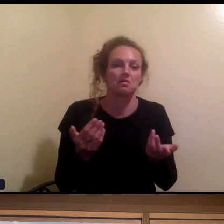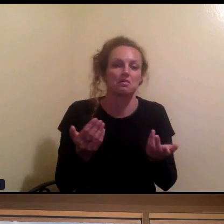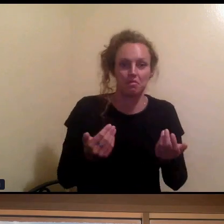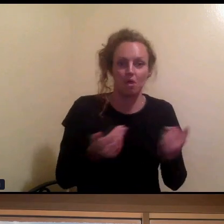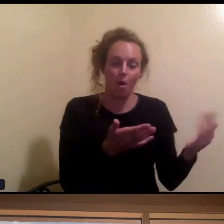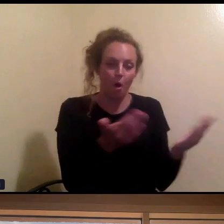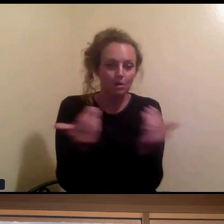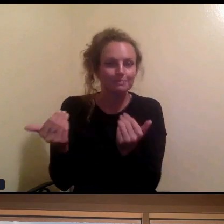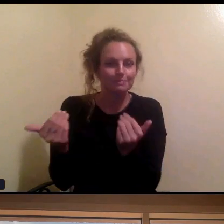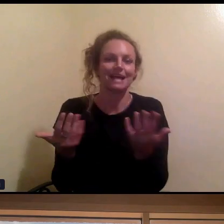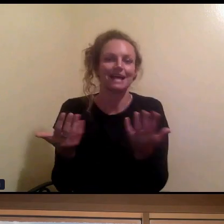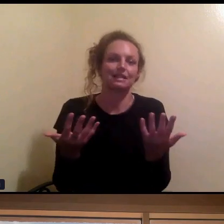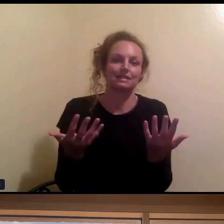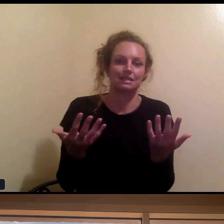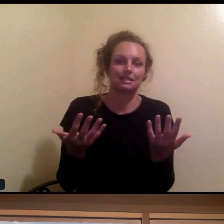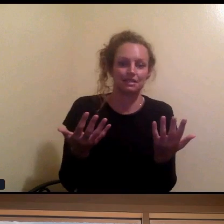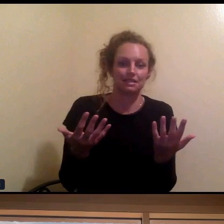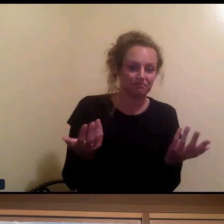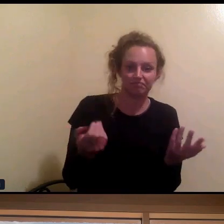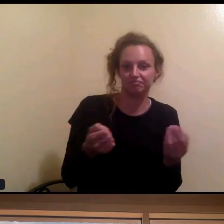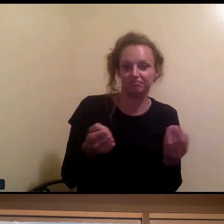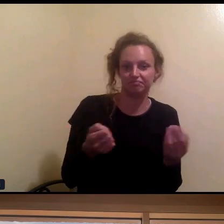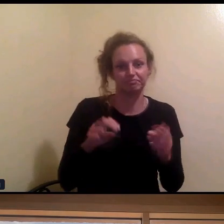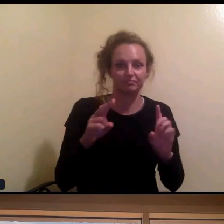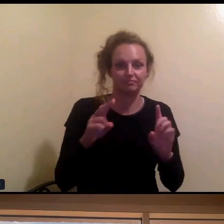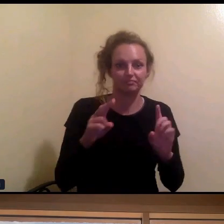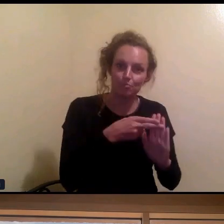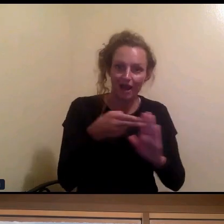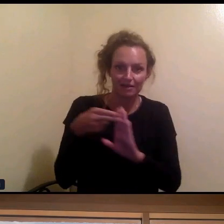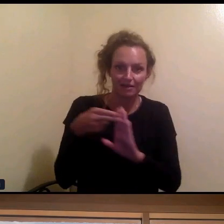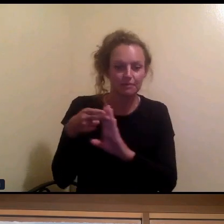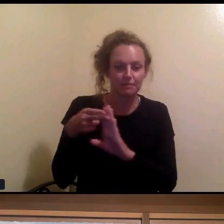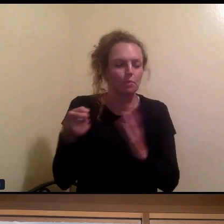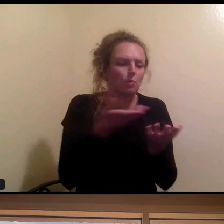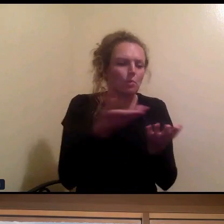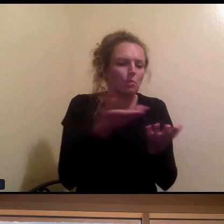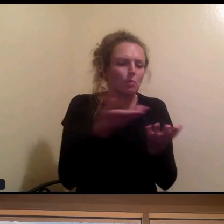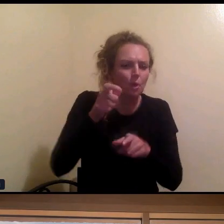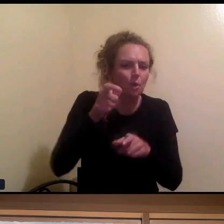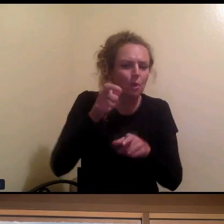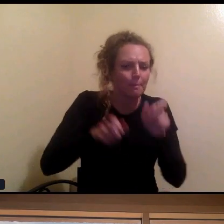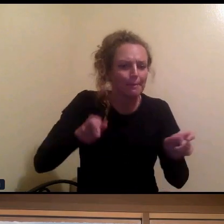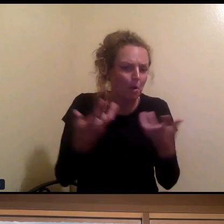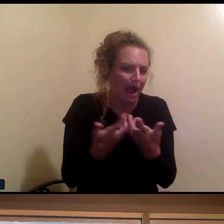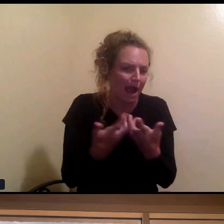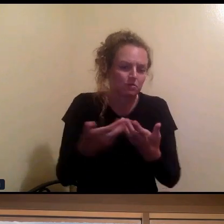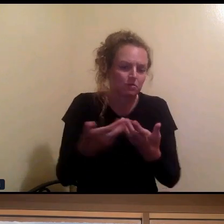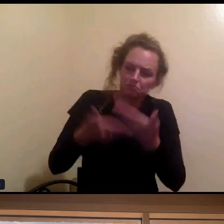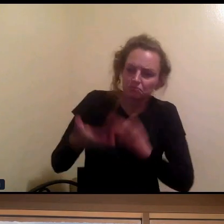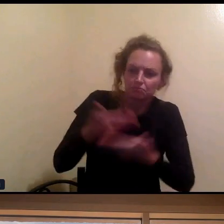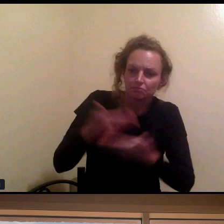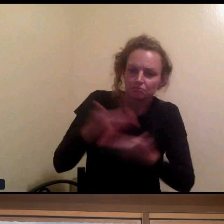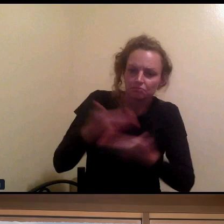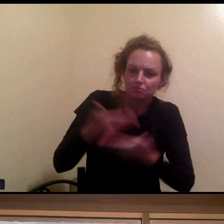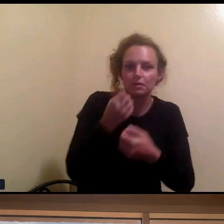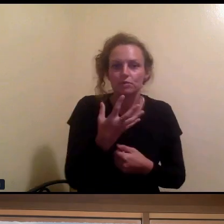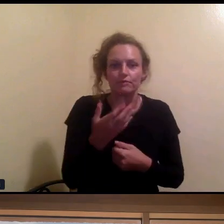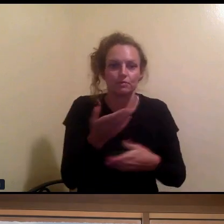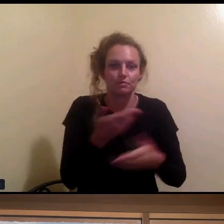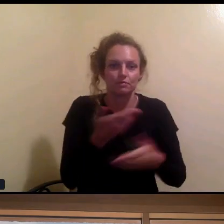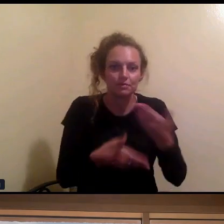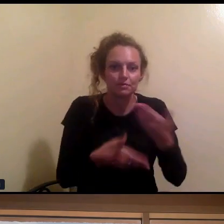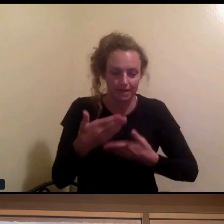beautiful stories and destination travel stories. And, I'll say this, I will say from an impact standpoint, let's start small.